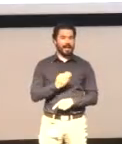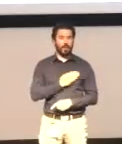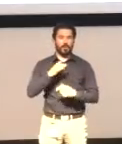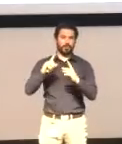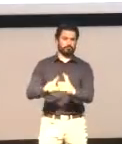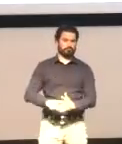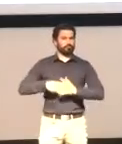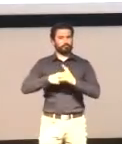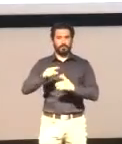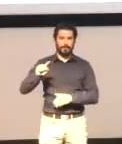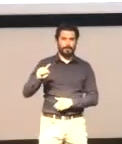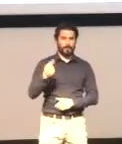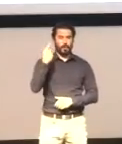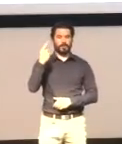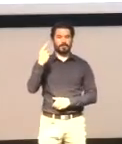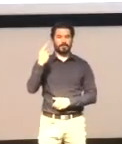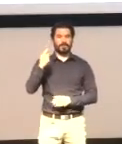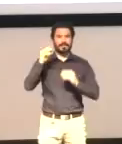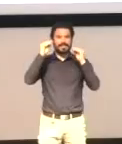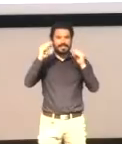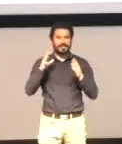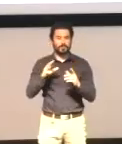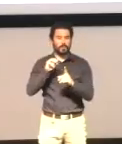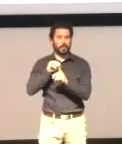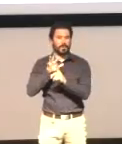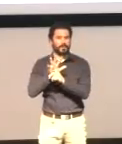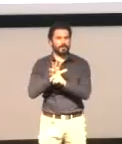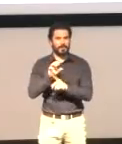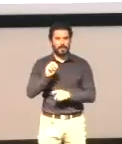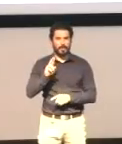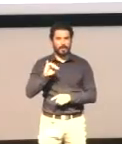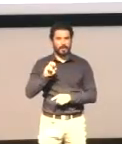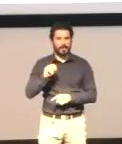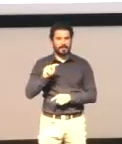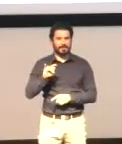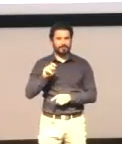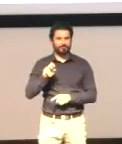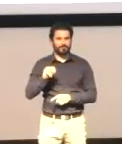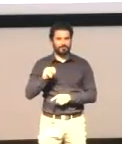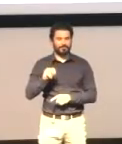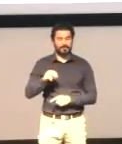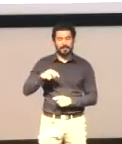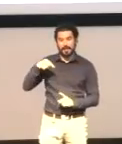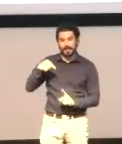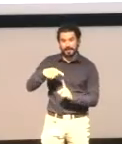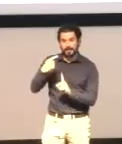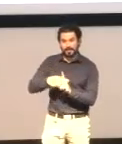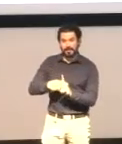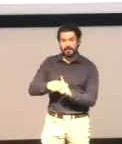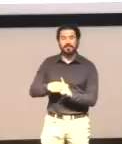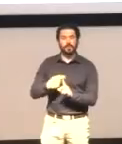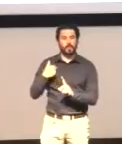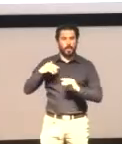virtual faculty orientation. This month, we will also welcome a new class of incoming